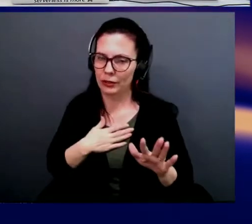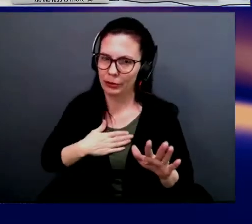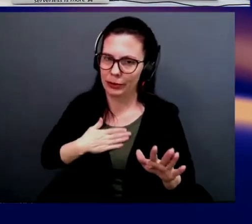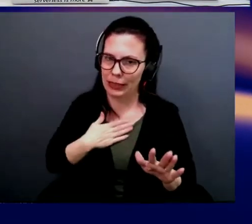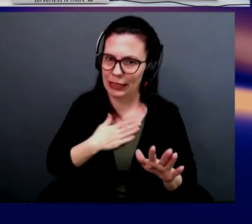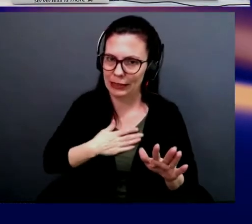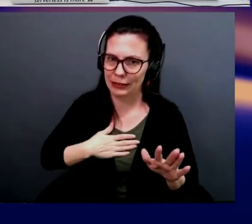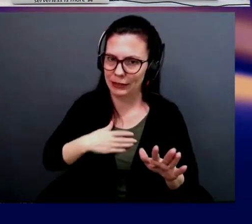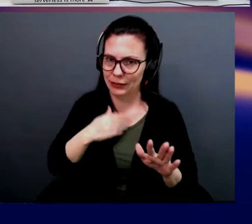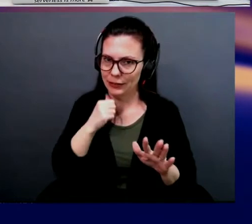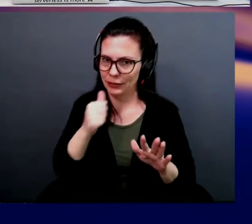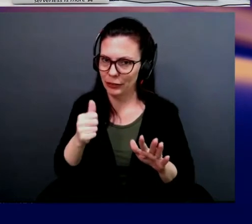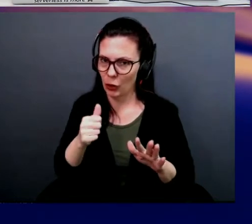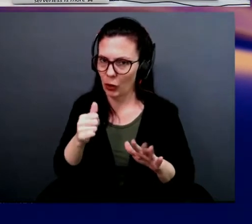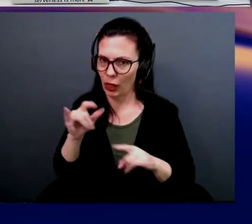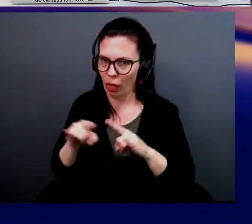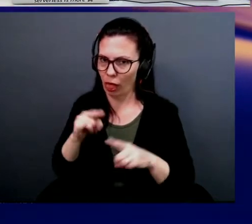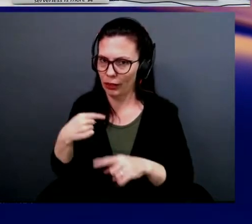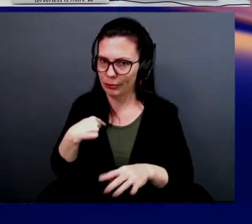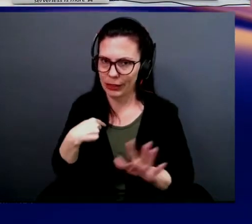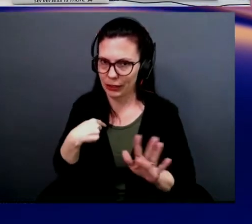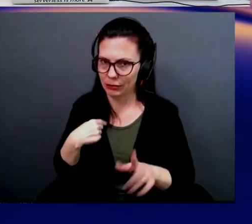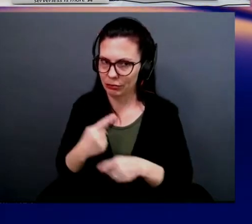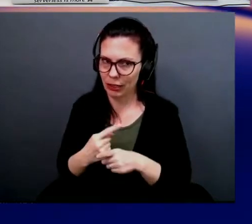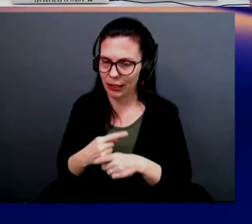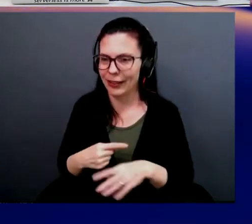But you have the badge, come though, with right? The flex.